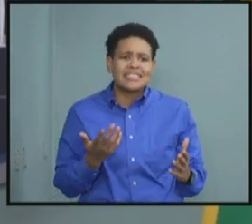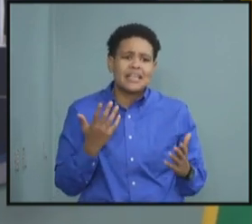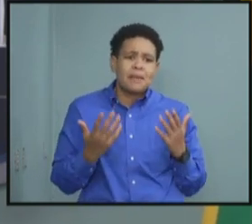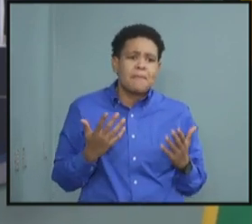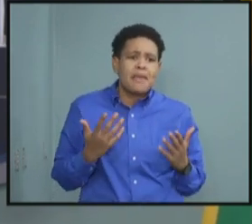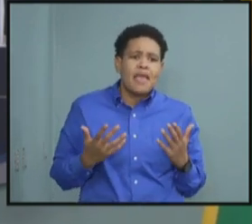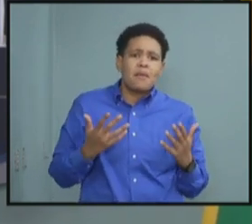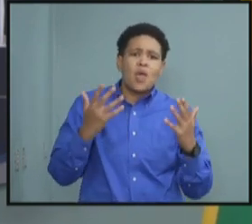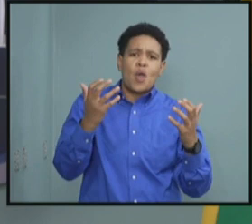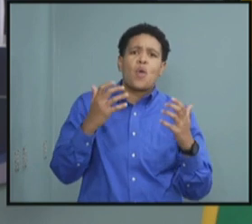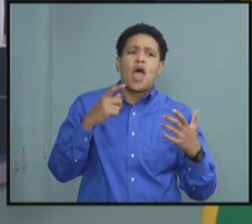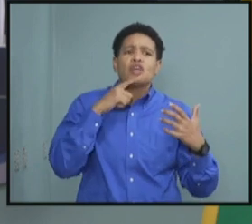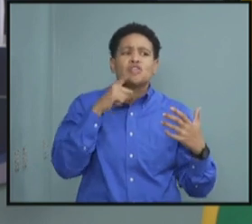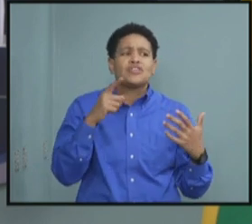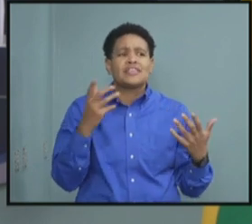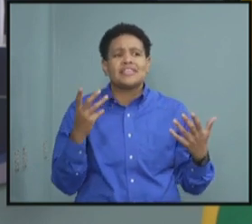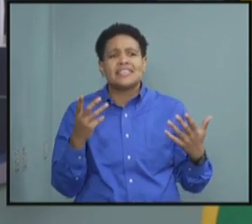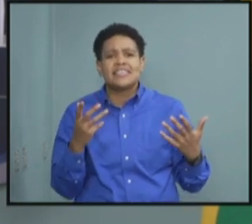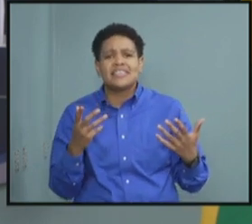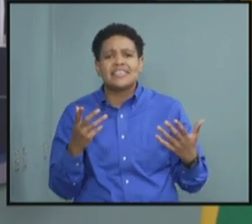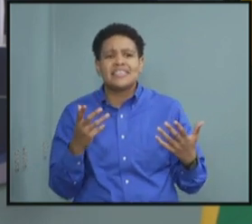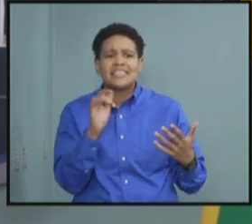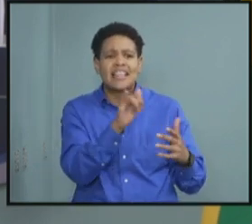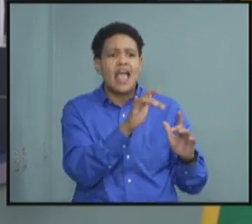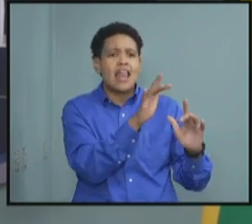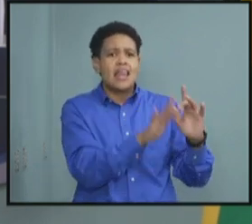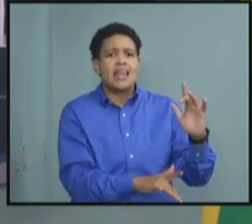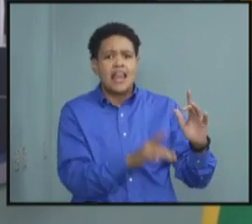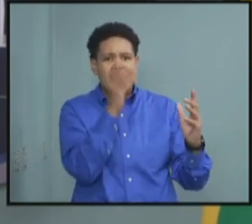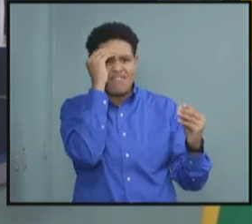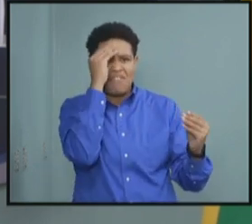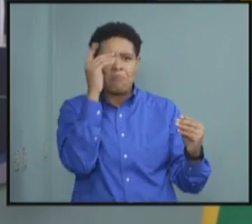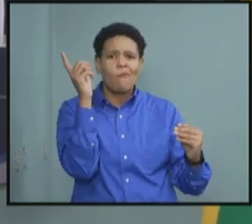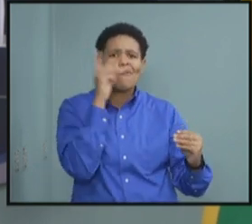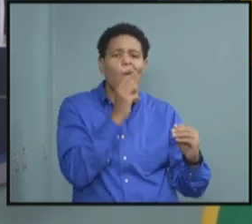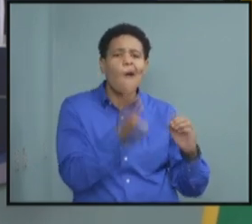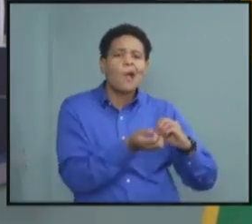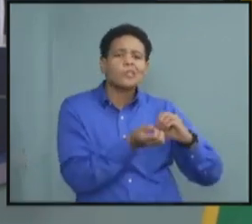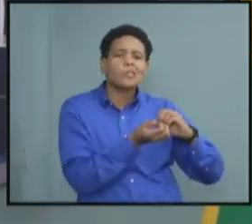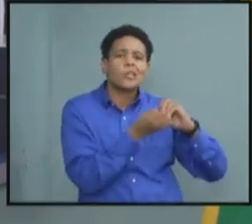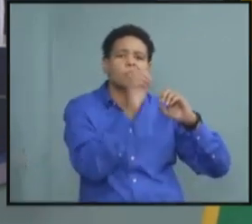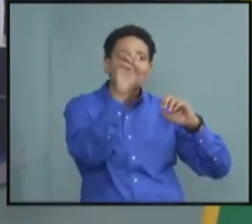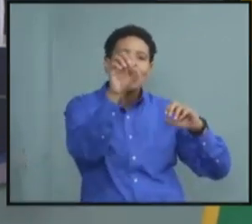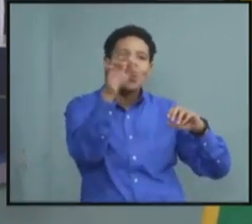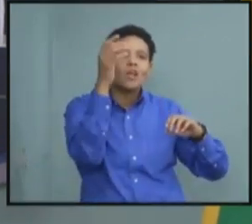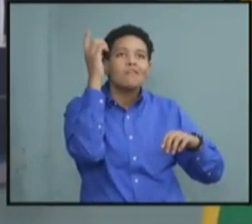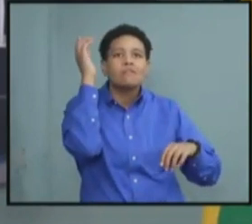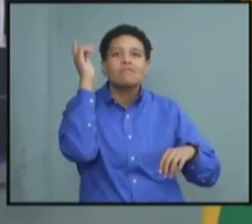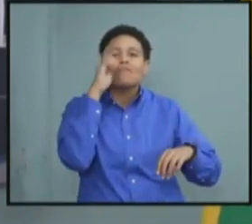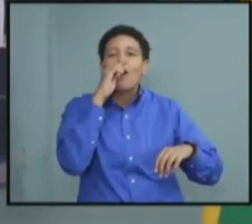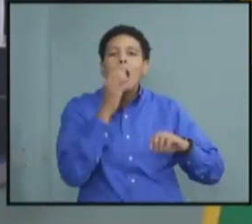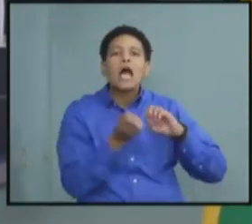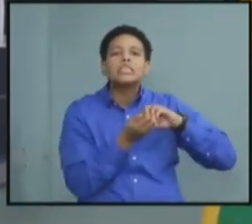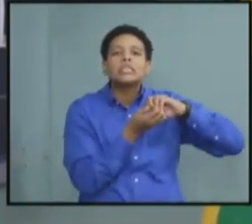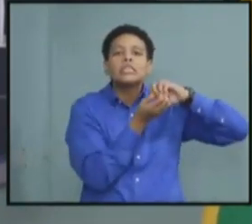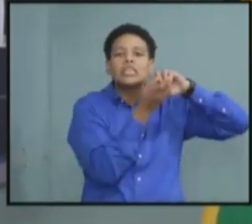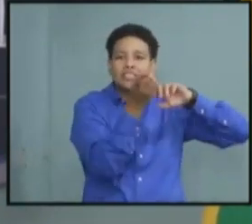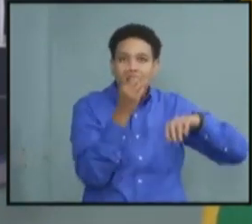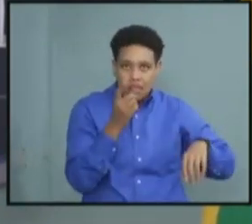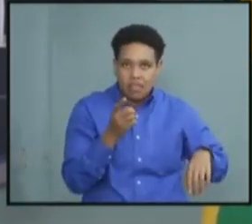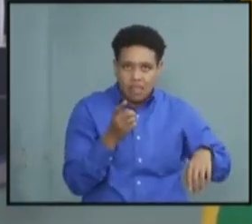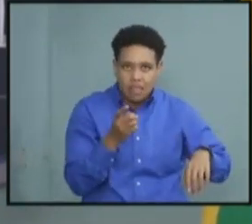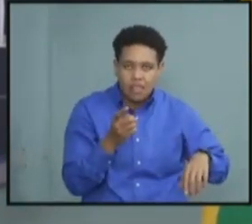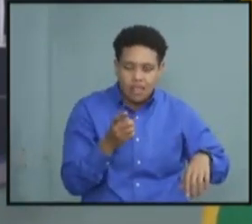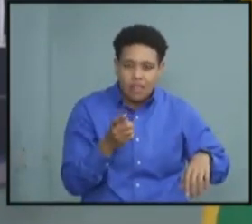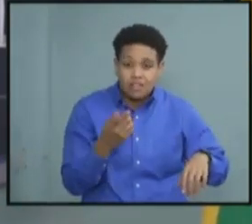may want to occupy that void of information with false information, trying to seek